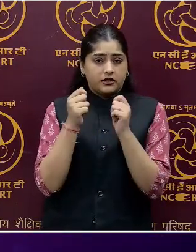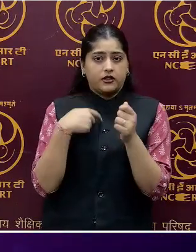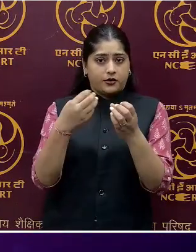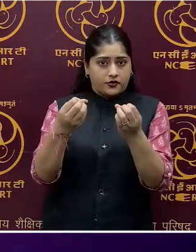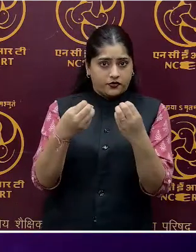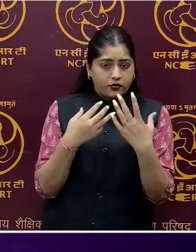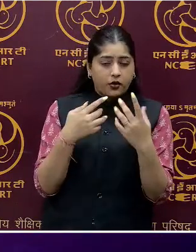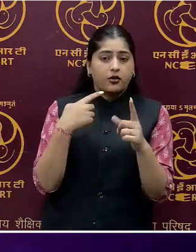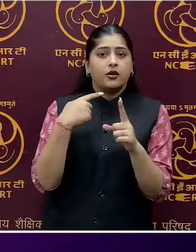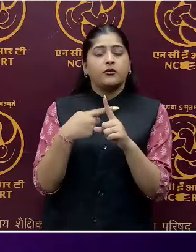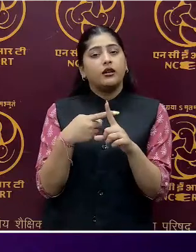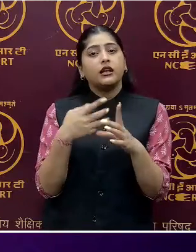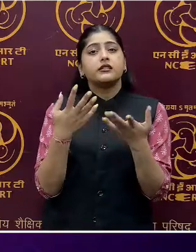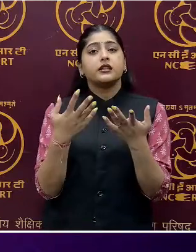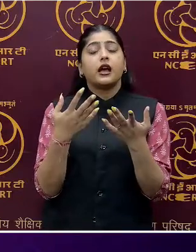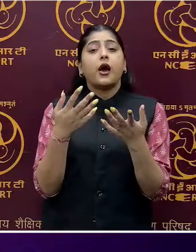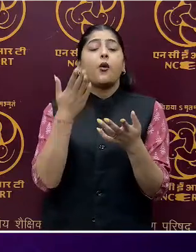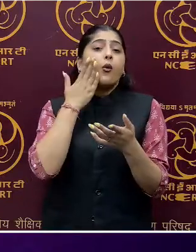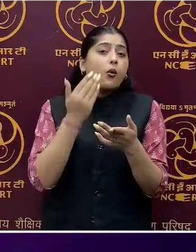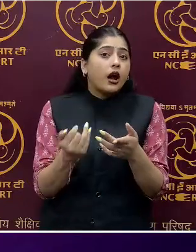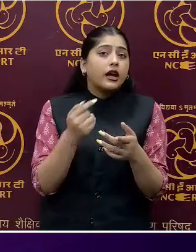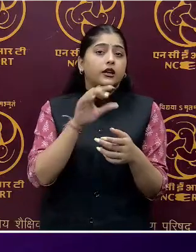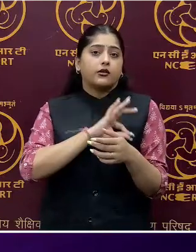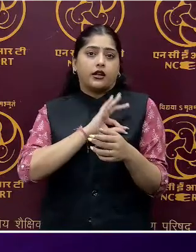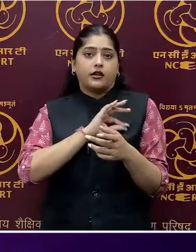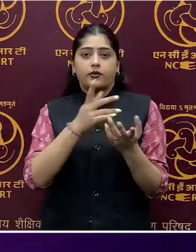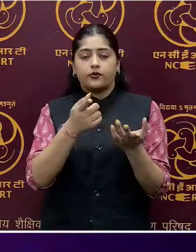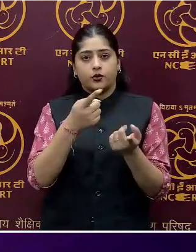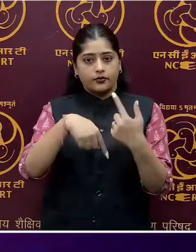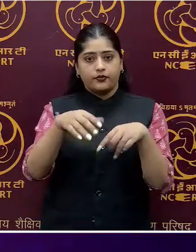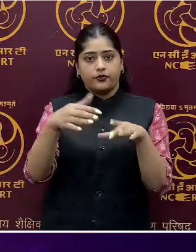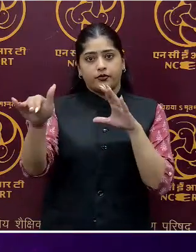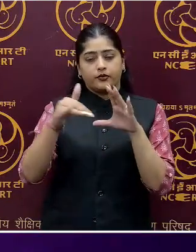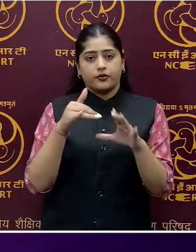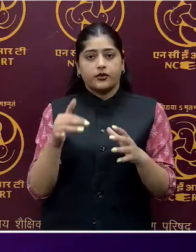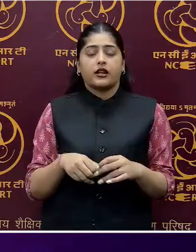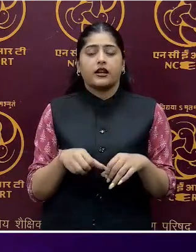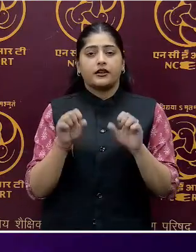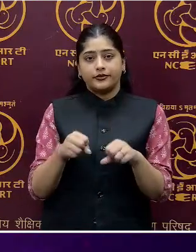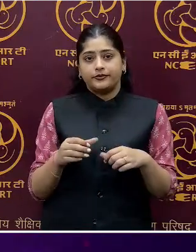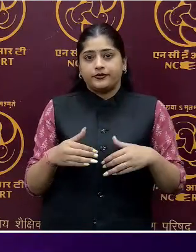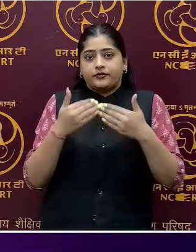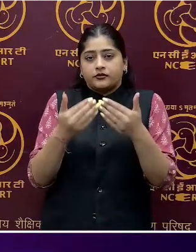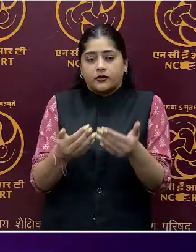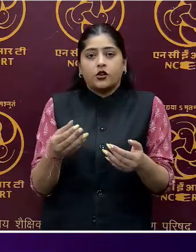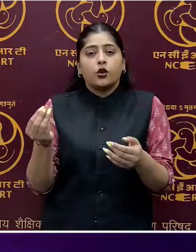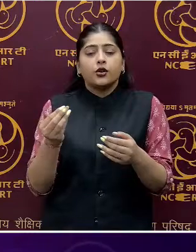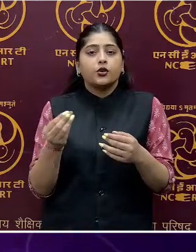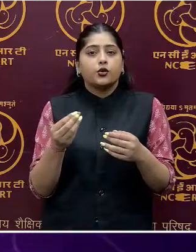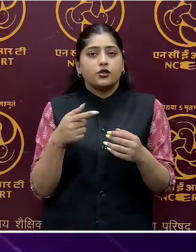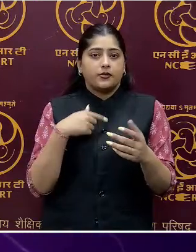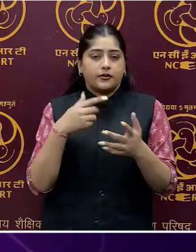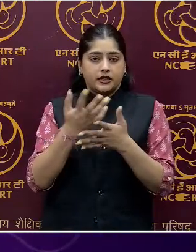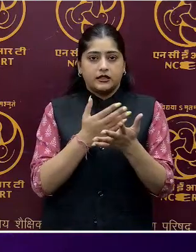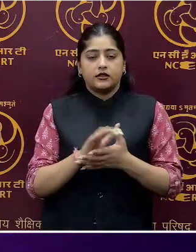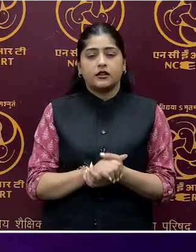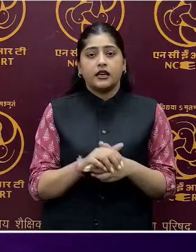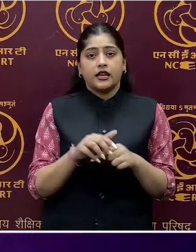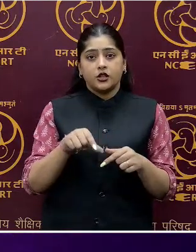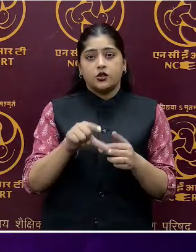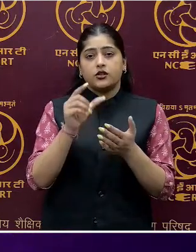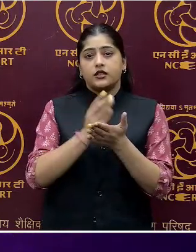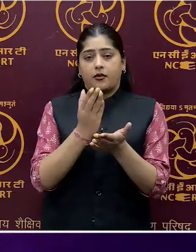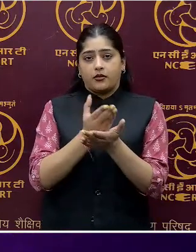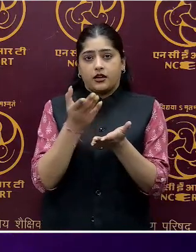can let us know why do you like that the most. Okay. So let's move ahead with some more exercises. Sure. As this chapter, now